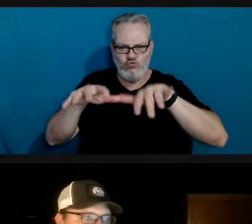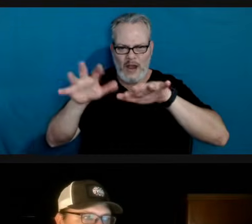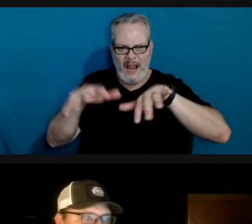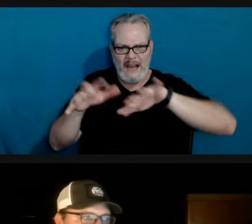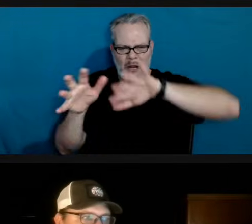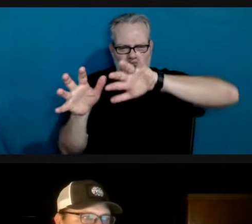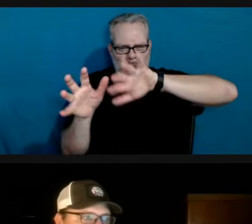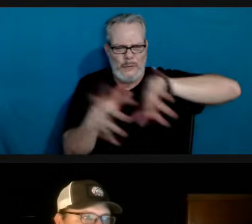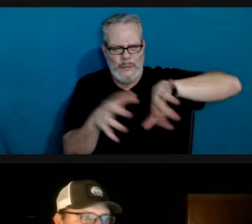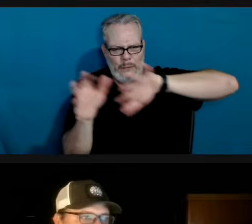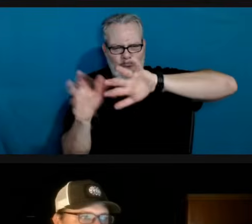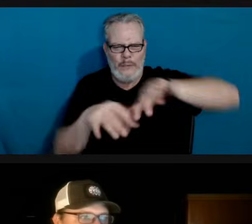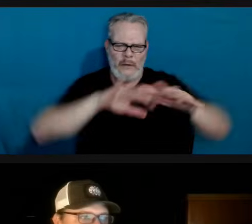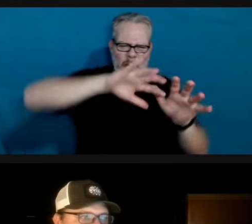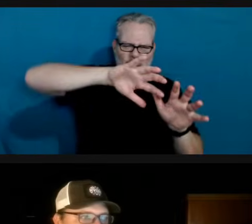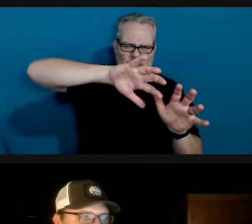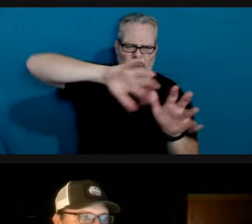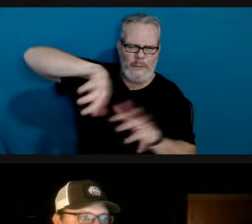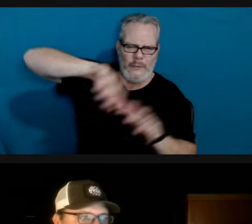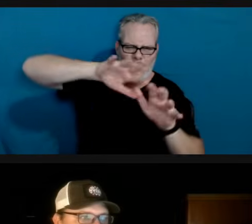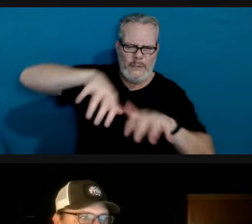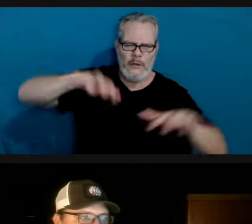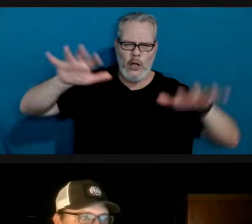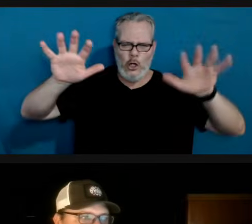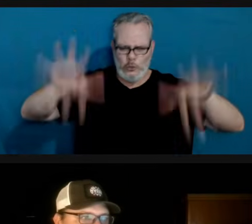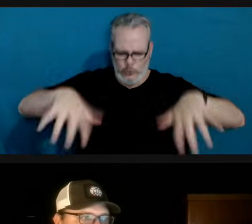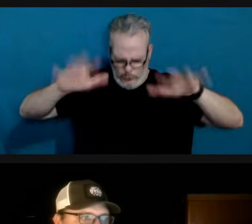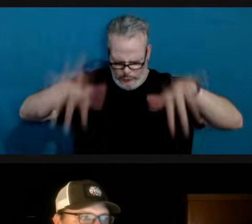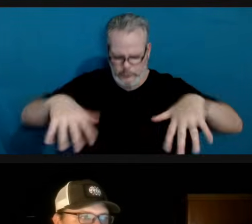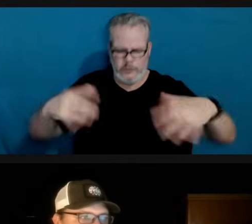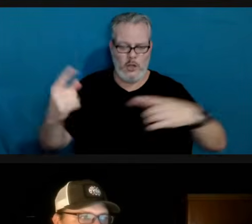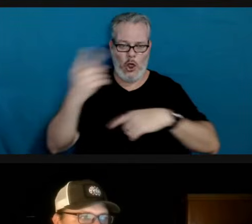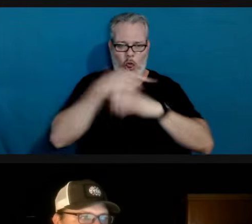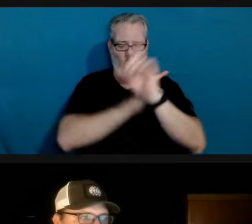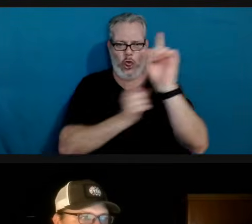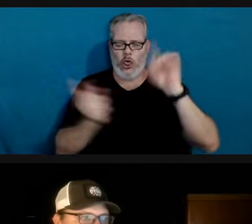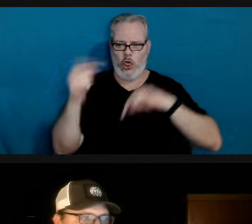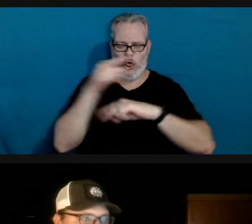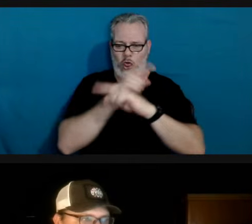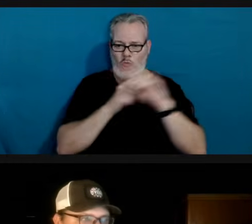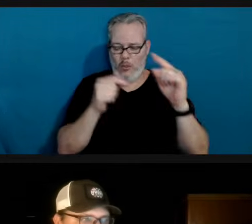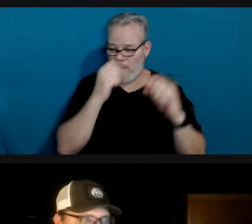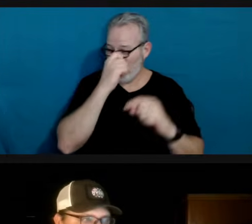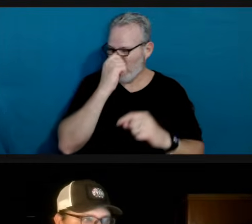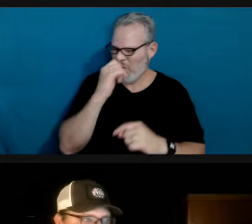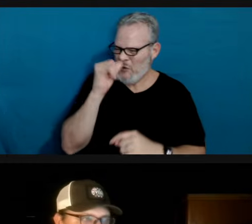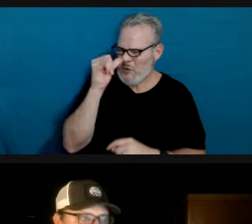there. It was nuts. Yep. Some nasty conditions over the